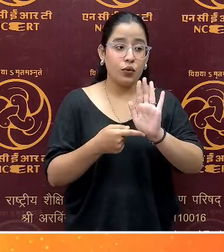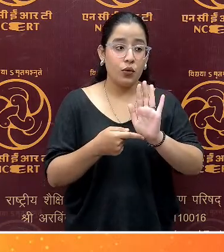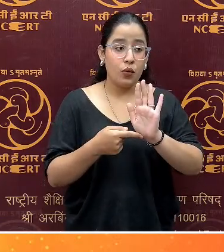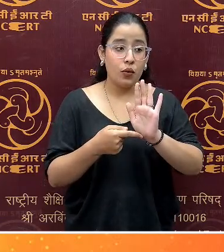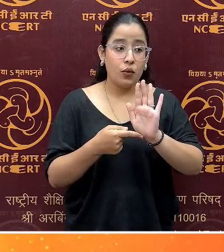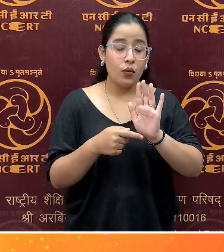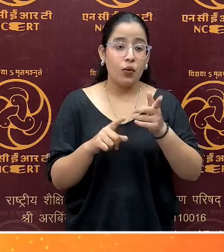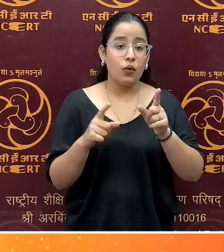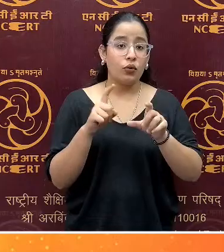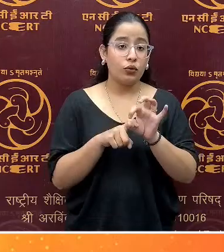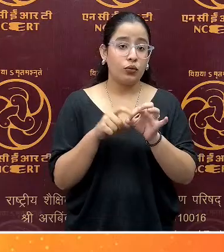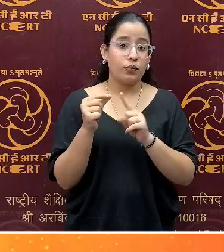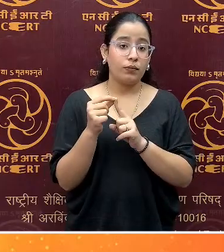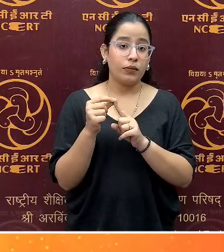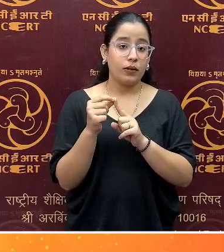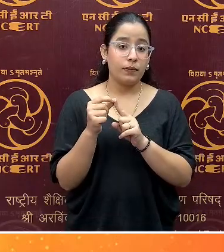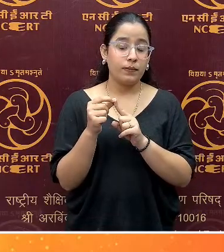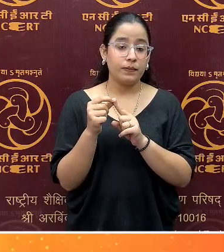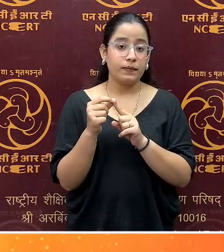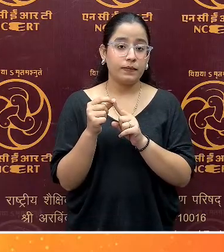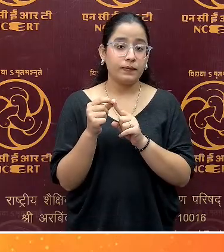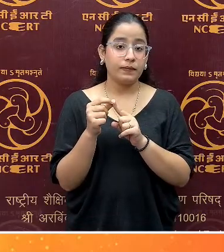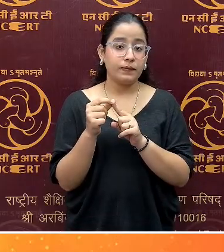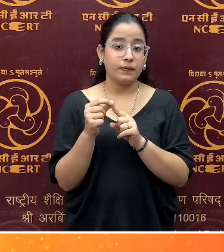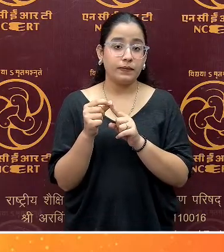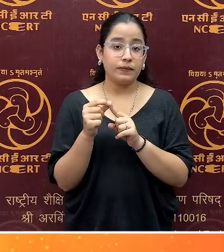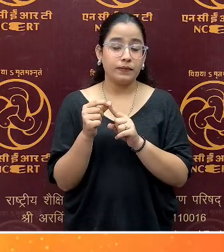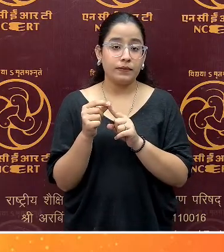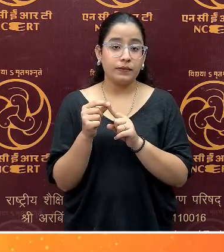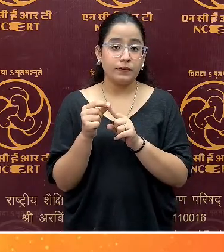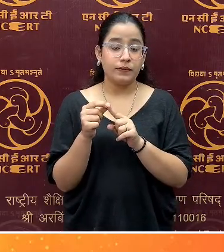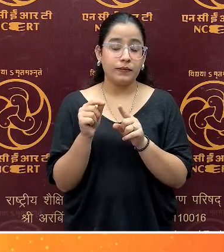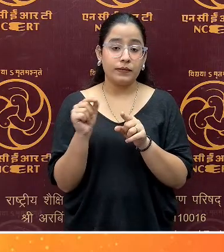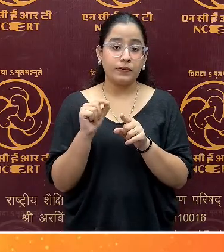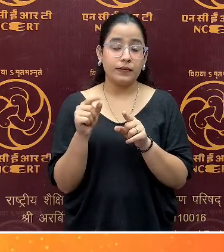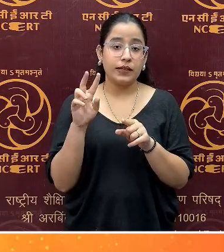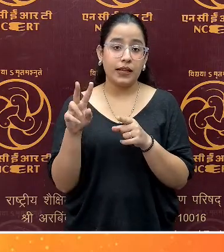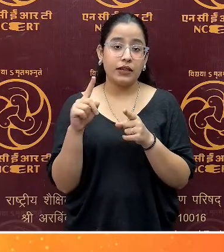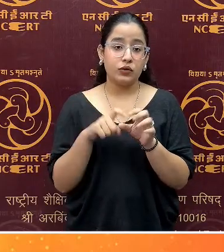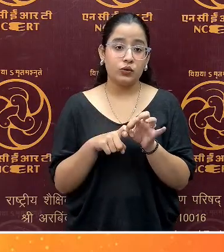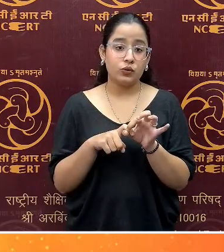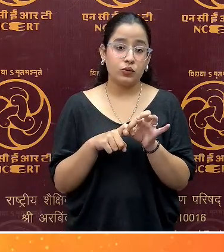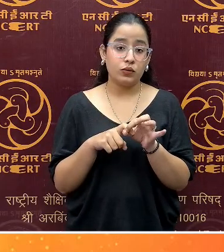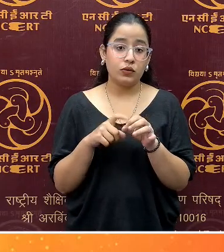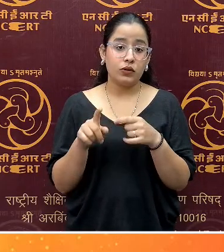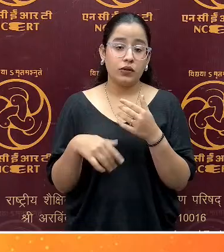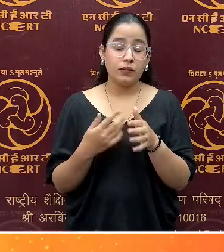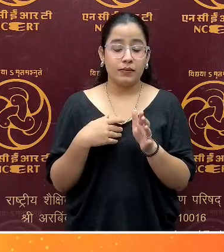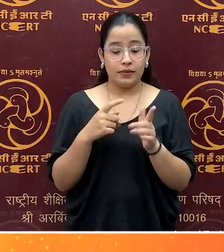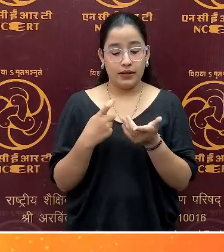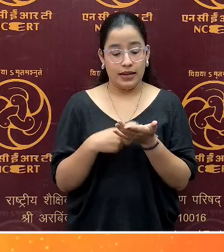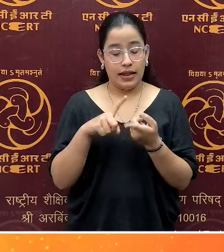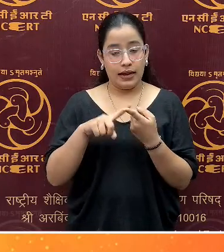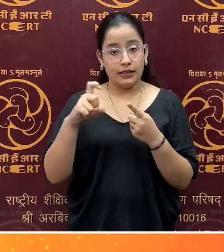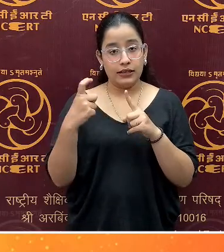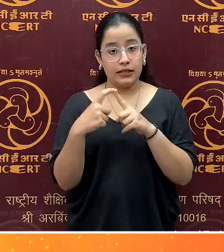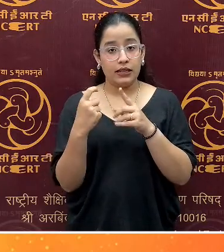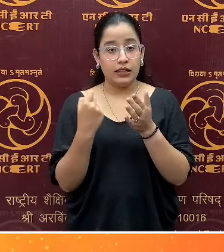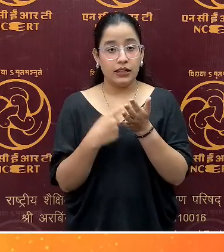QP means x2 here x2 was for Q and this was for this was a vector